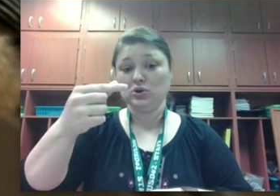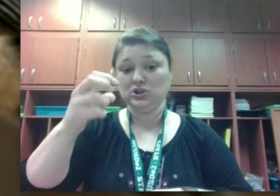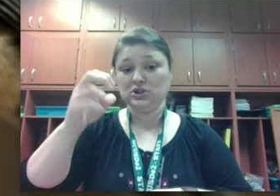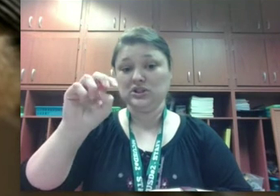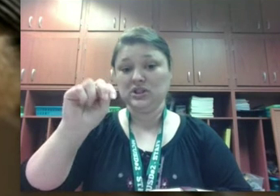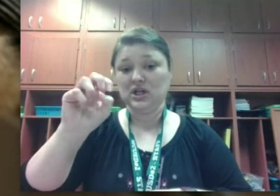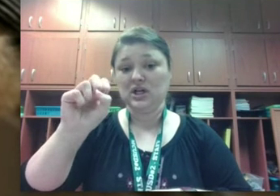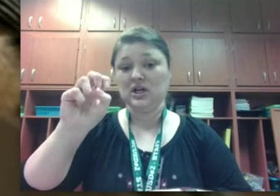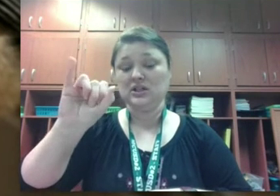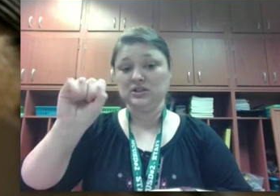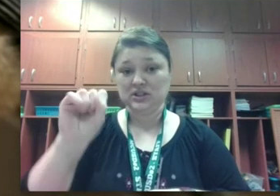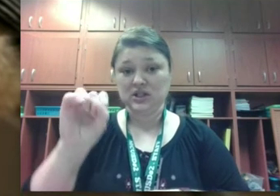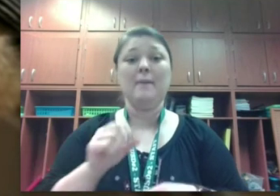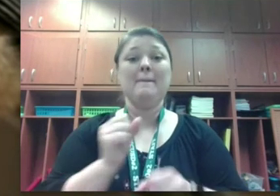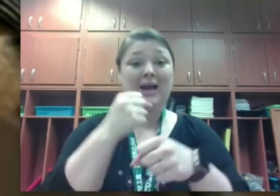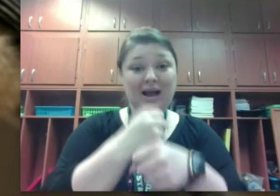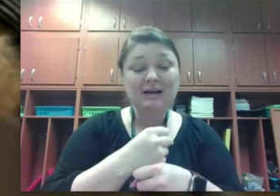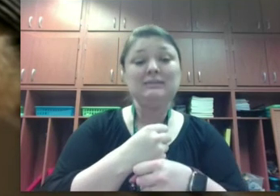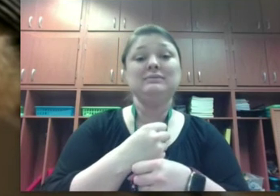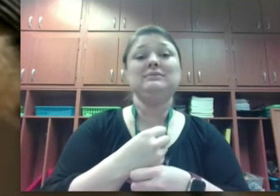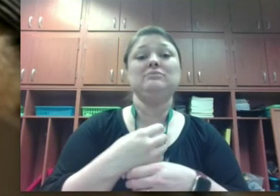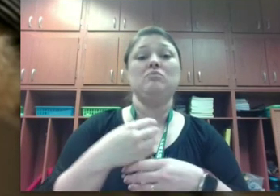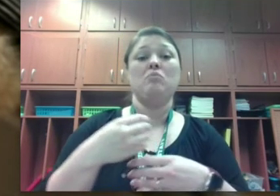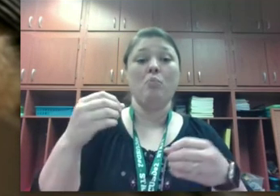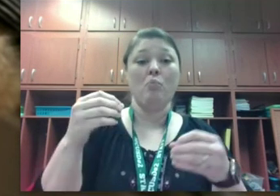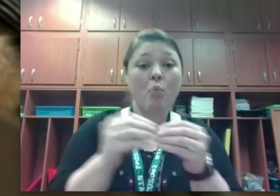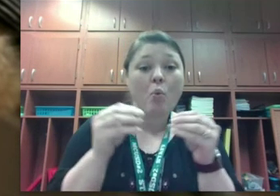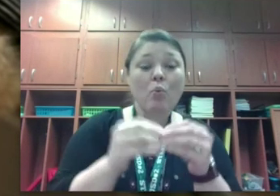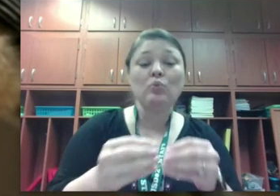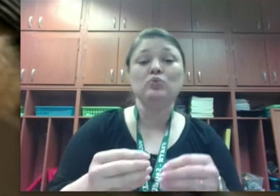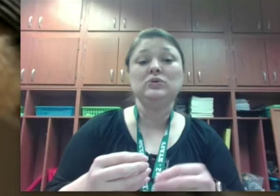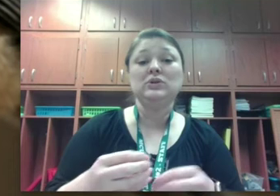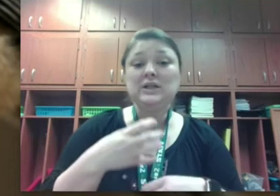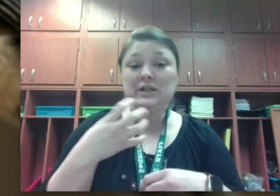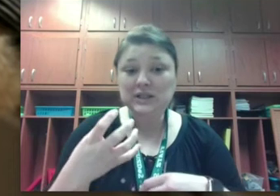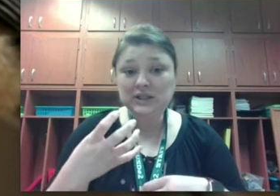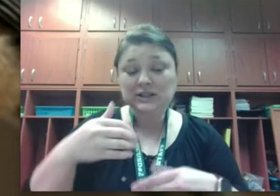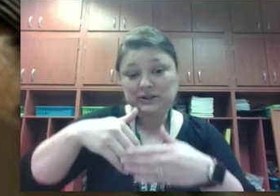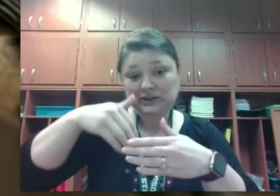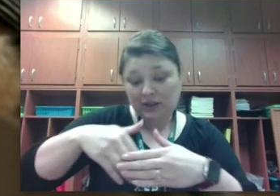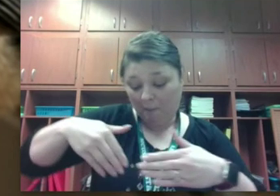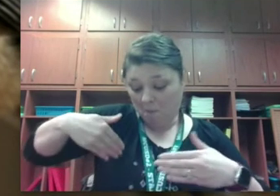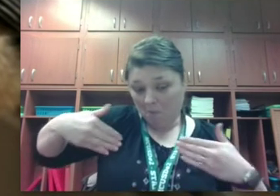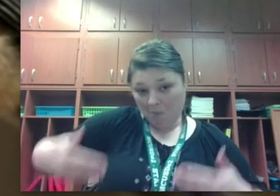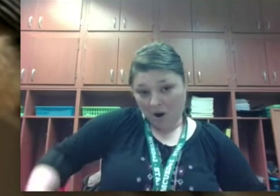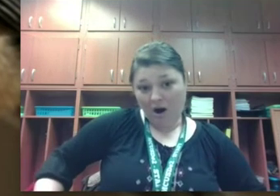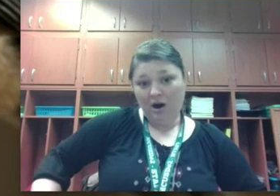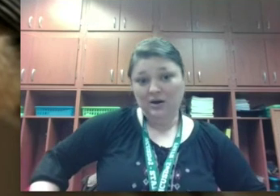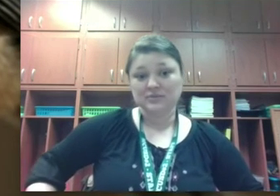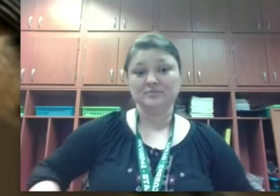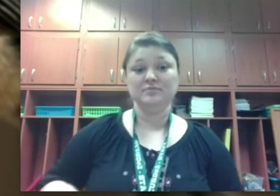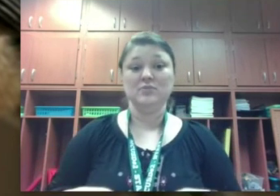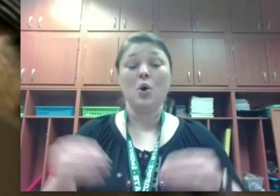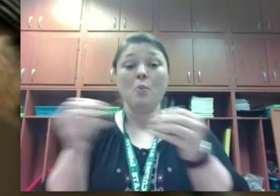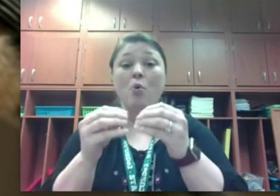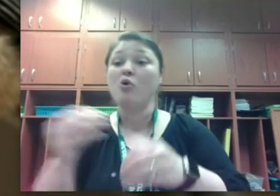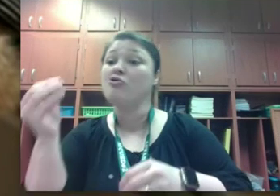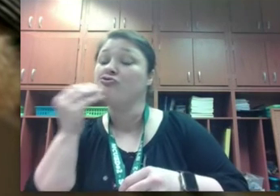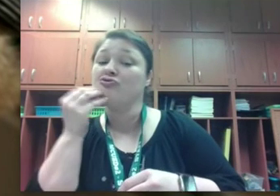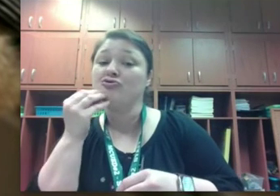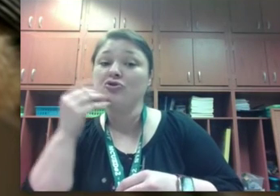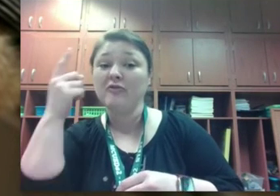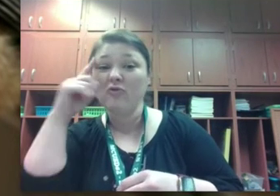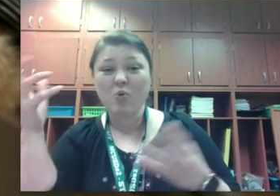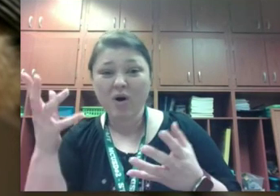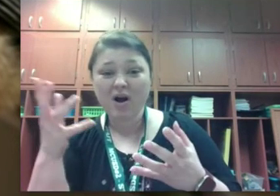produce more heat in their bodies, but they also burn a lot of energy. That's why they need more food to keep up